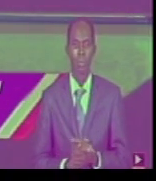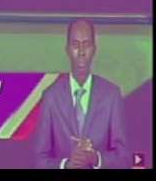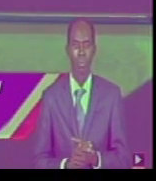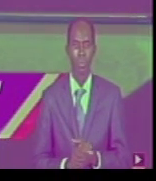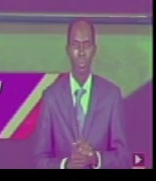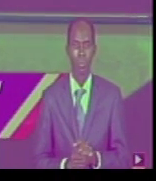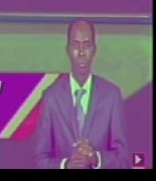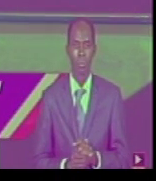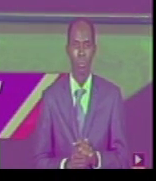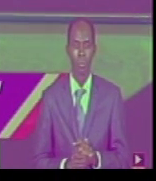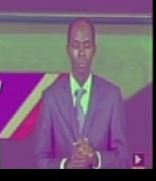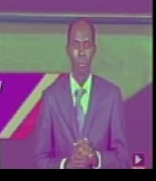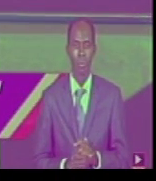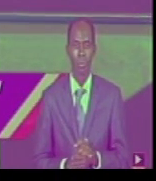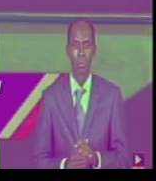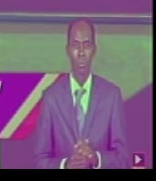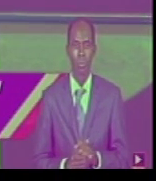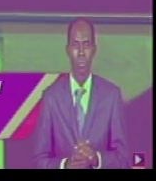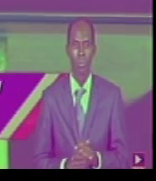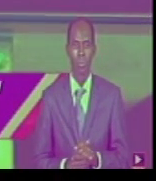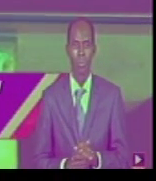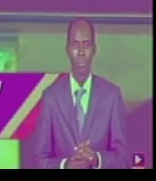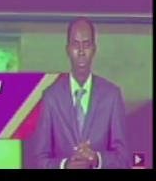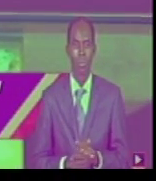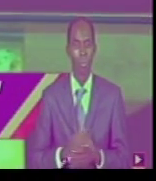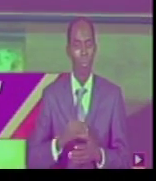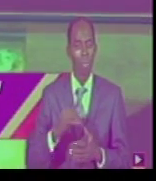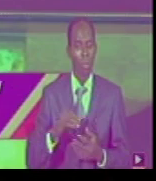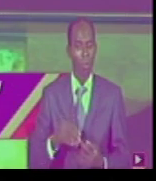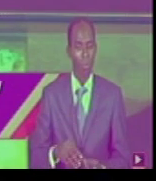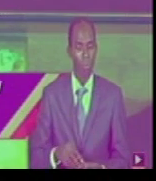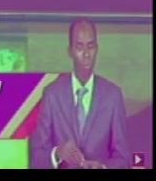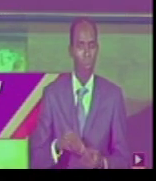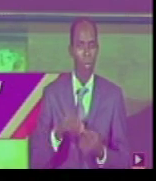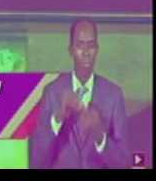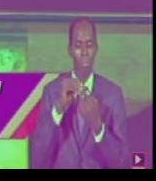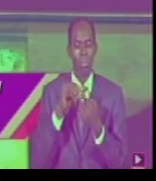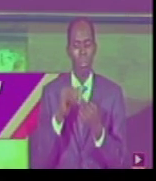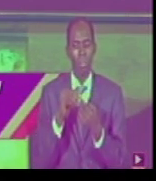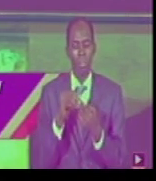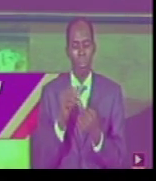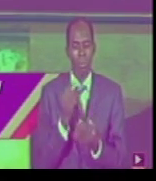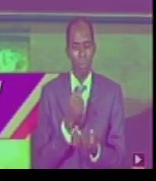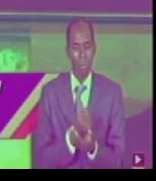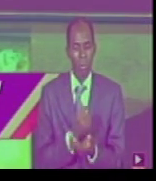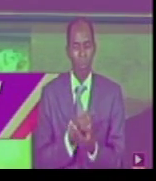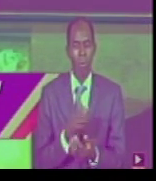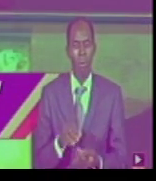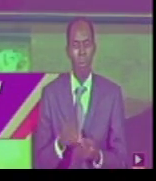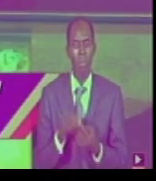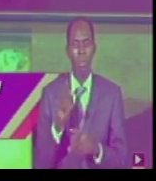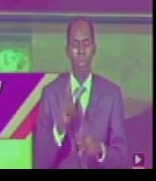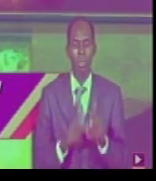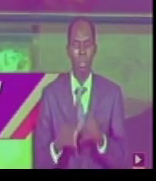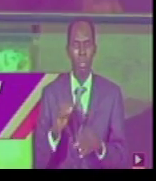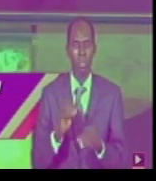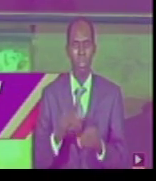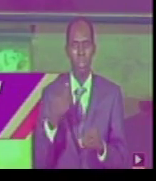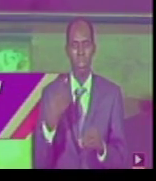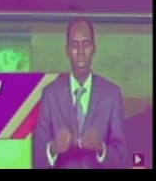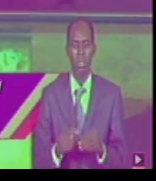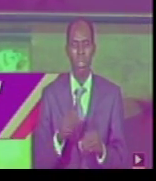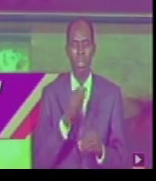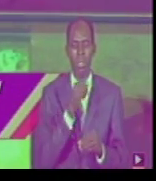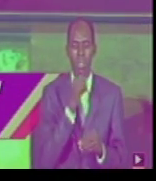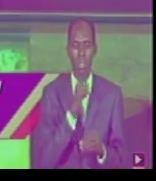2. Reading from verse 9. Peculiar treasure, peculiar people in the old,